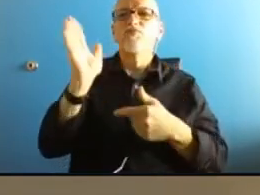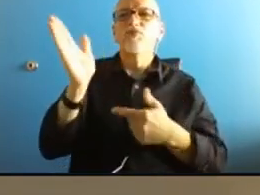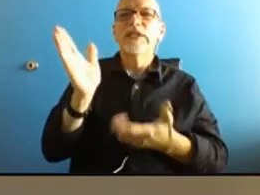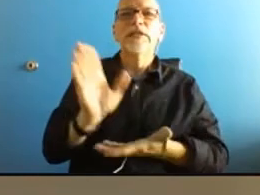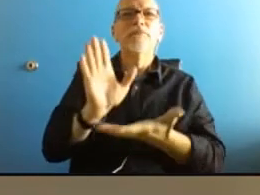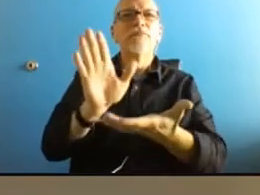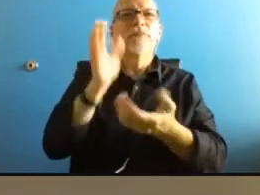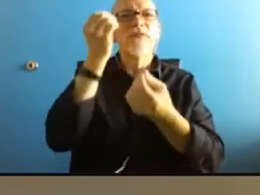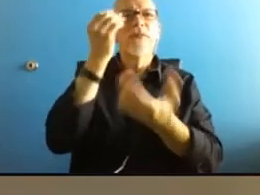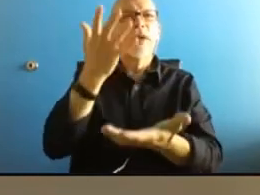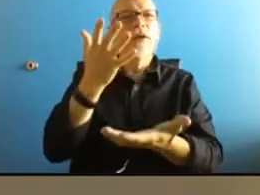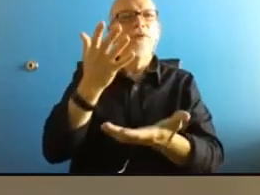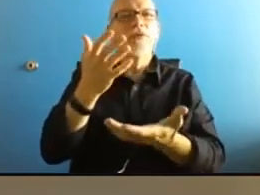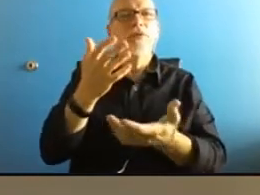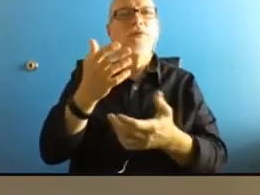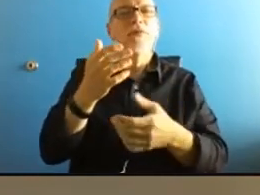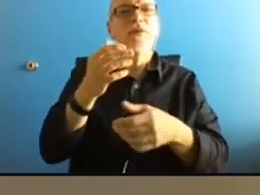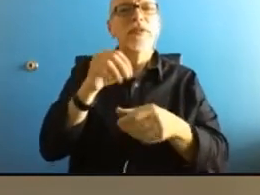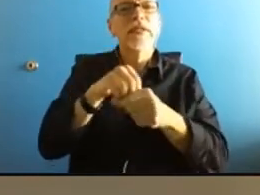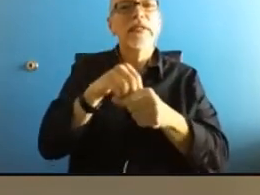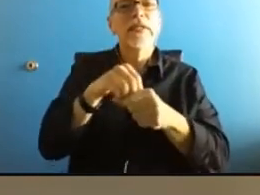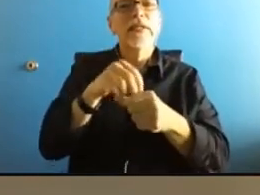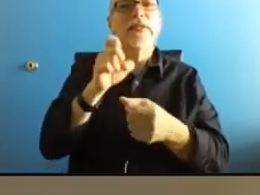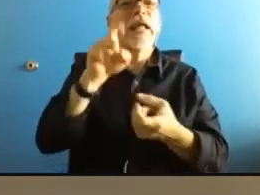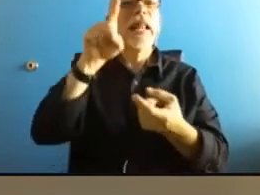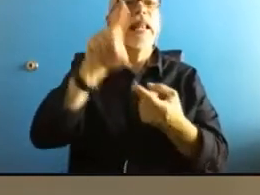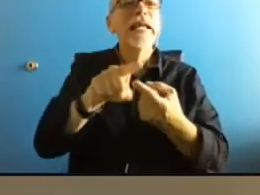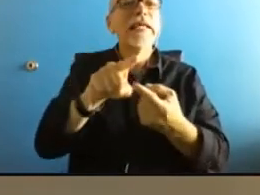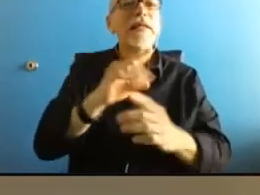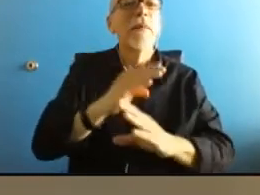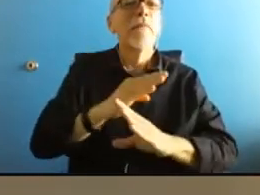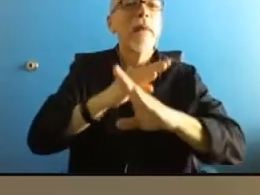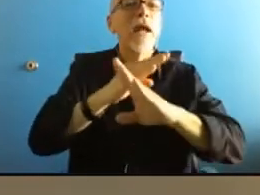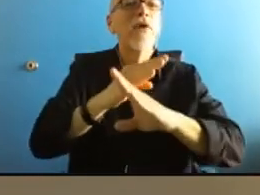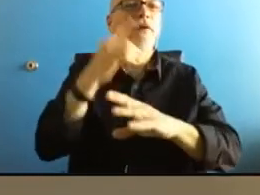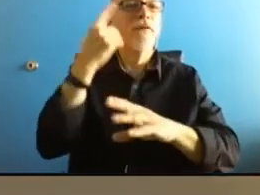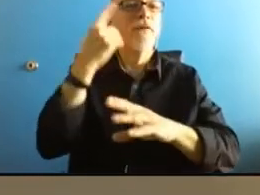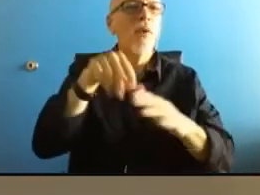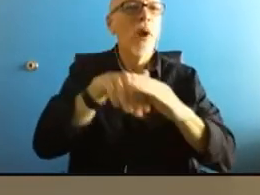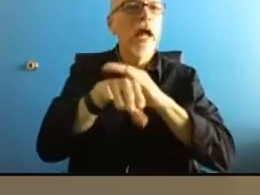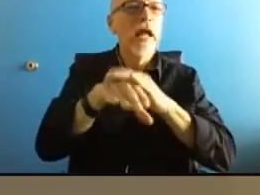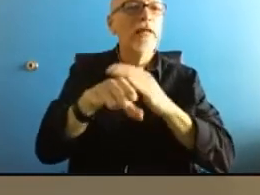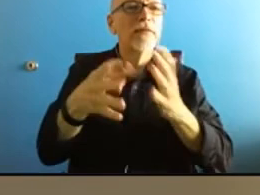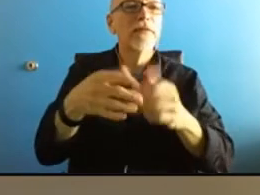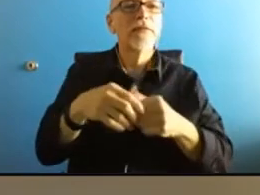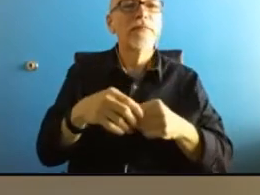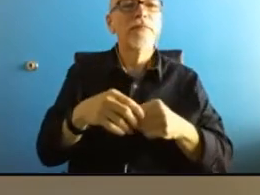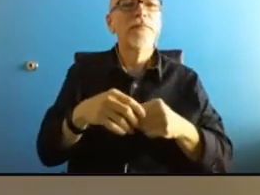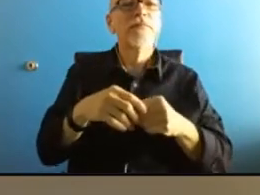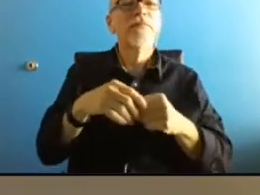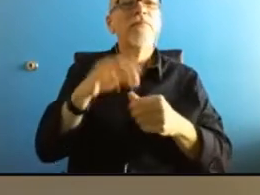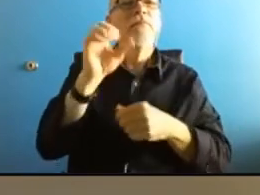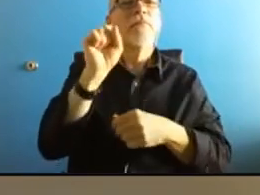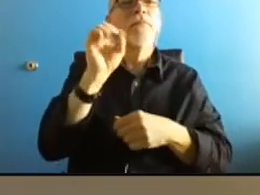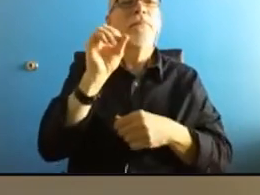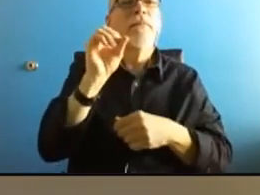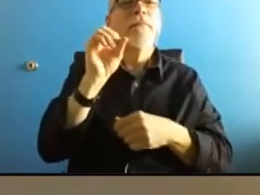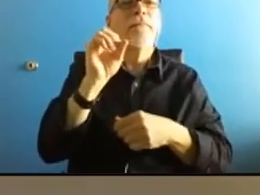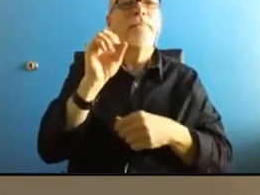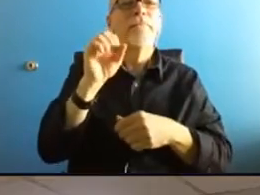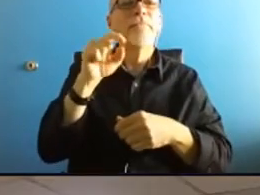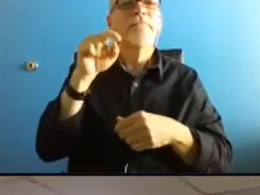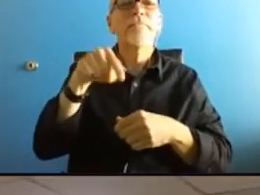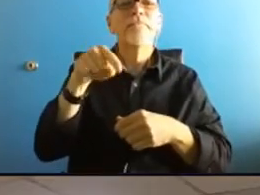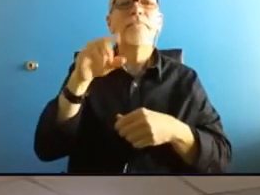in the least barrier to access way. And so this is the